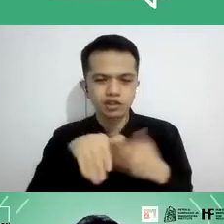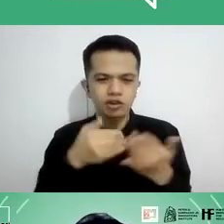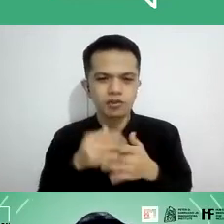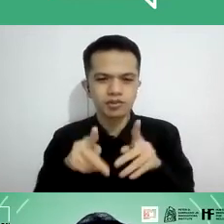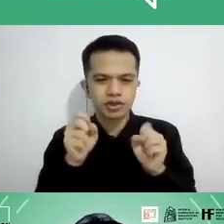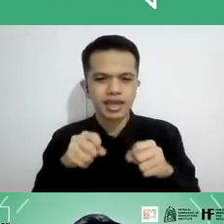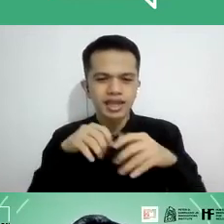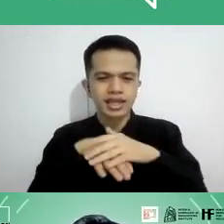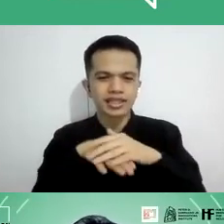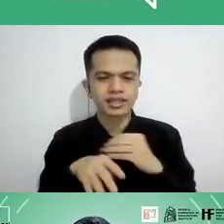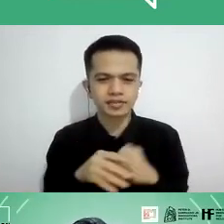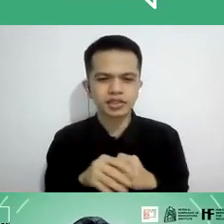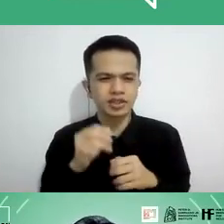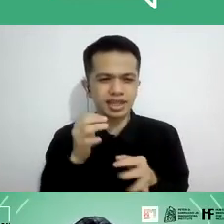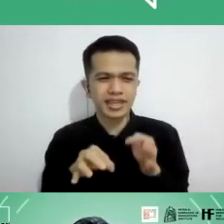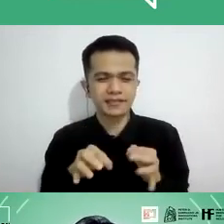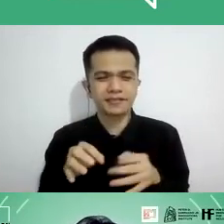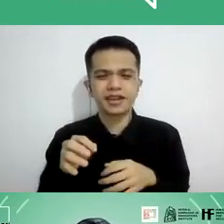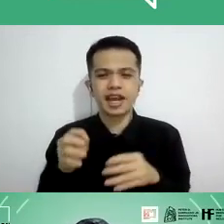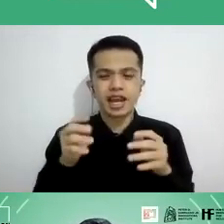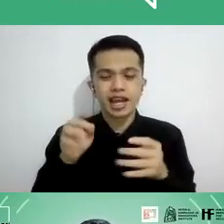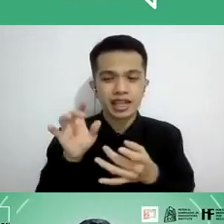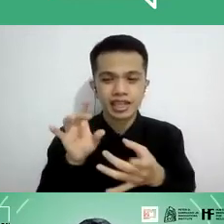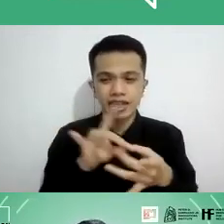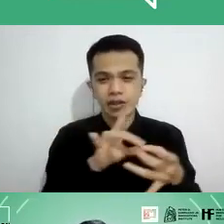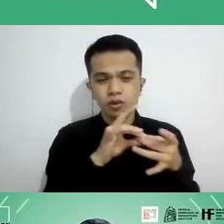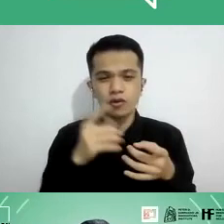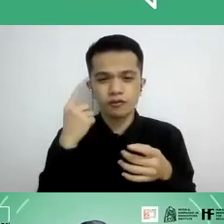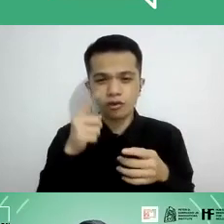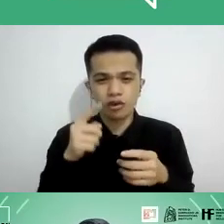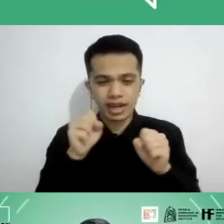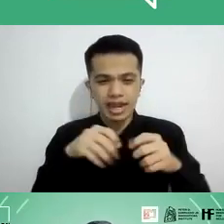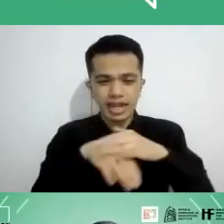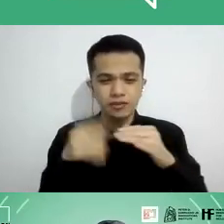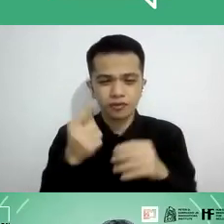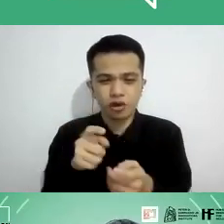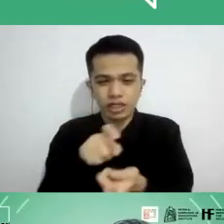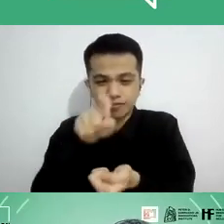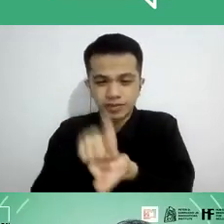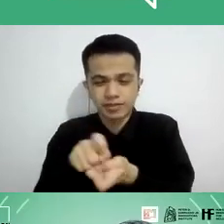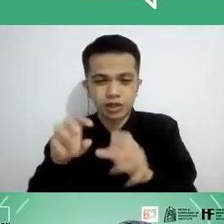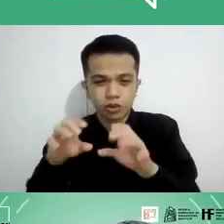if the network or the services are only accessible to a certain group, to a certain